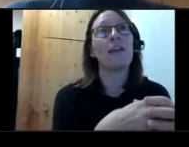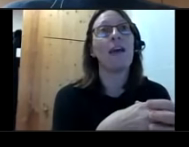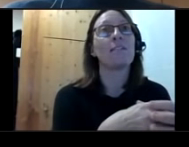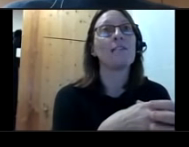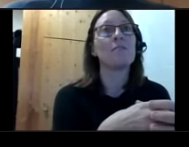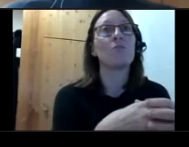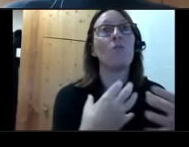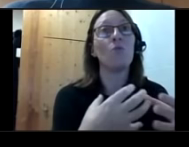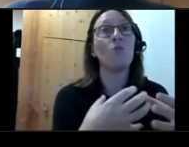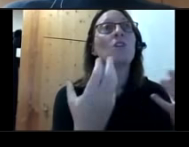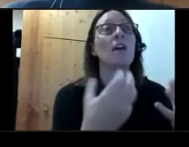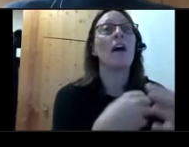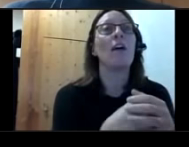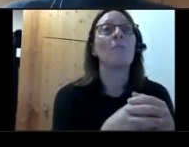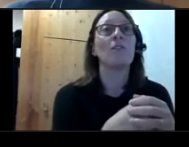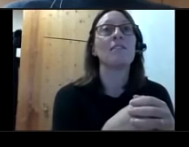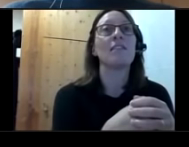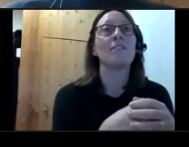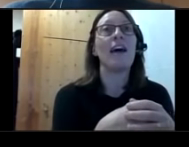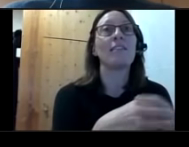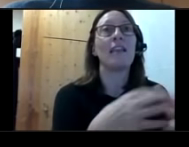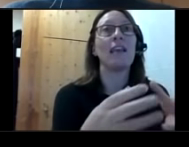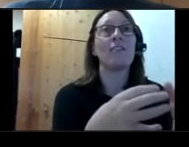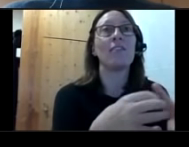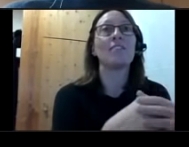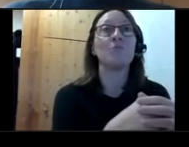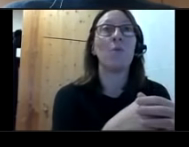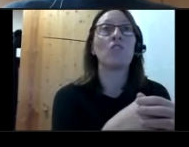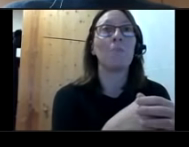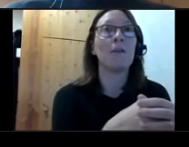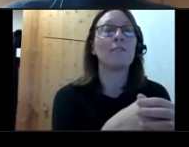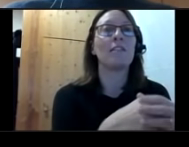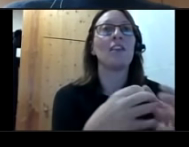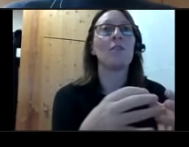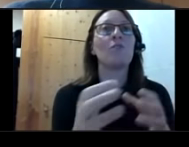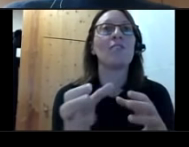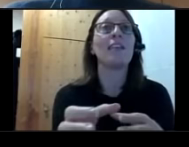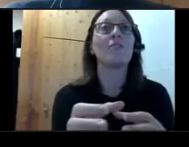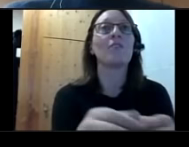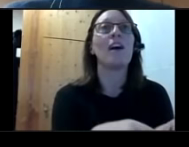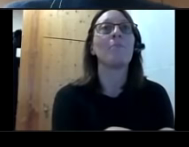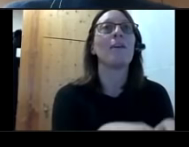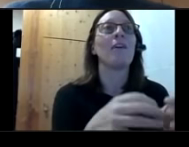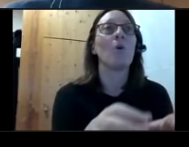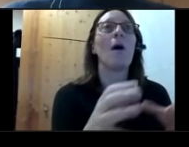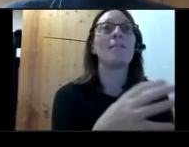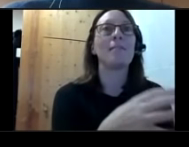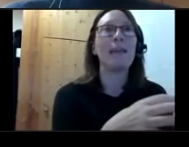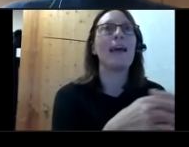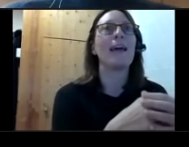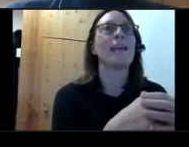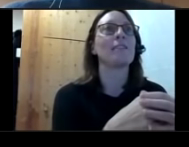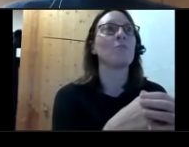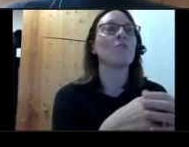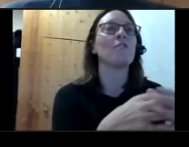to make accessible, or you consider that there's a disproportionate burden in terms of the technical time required to